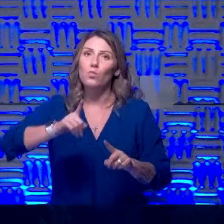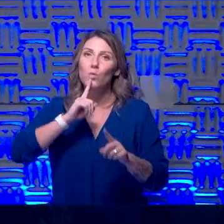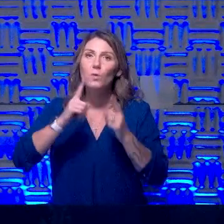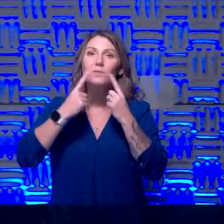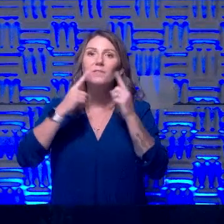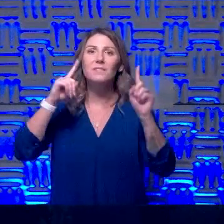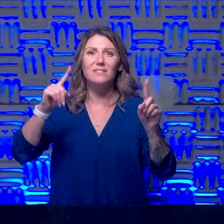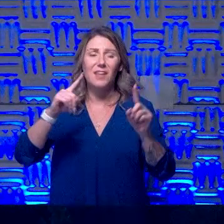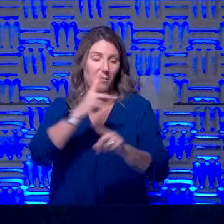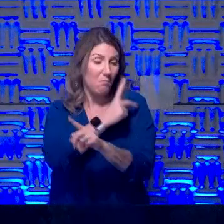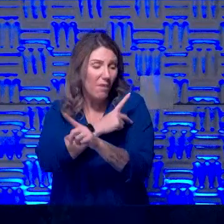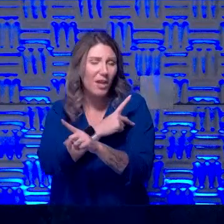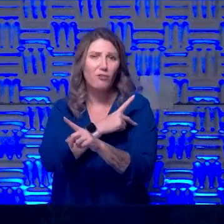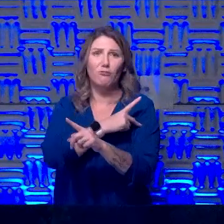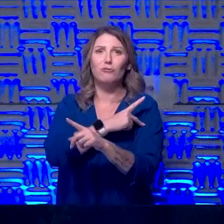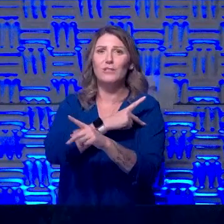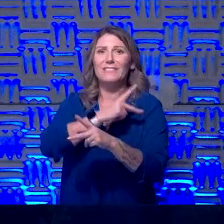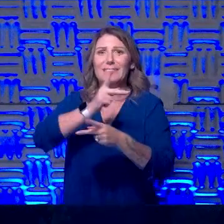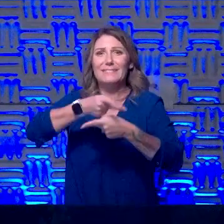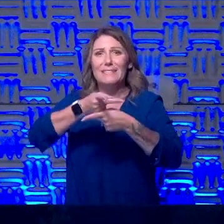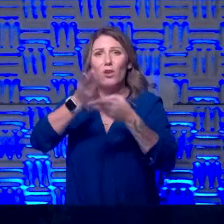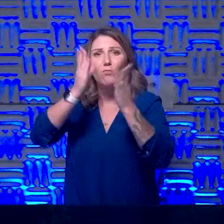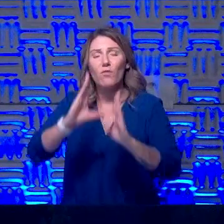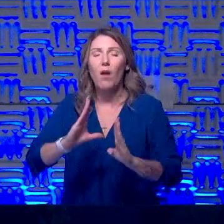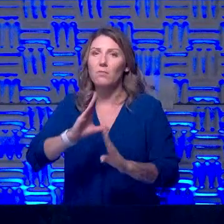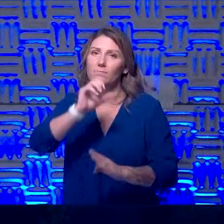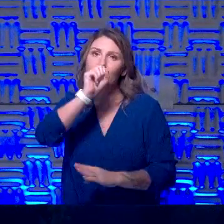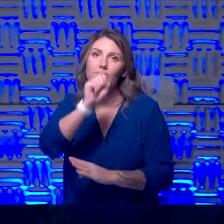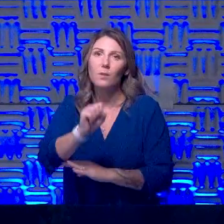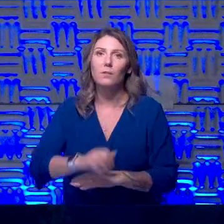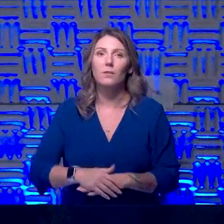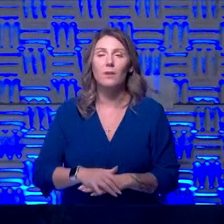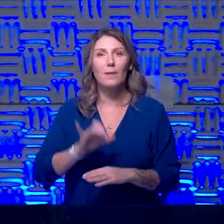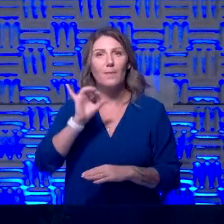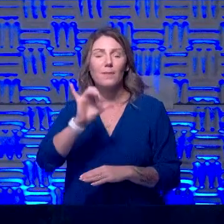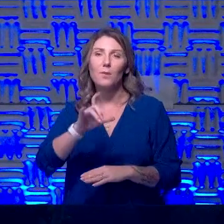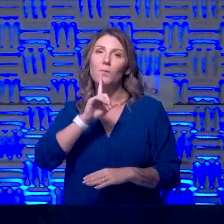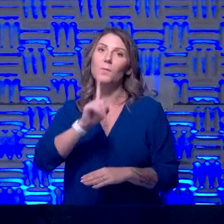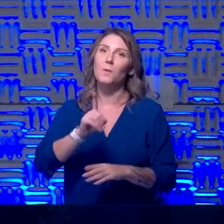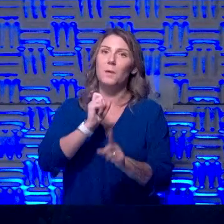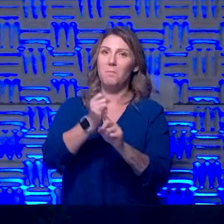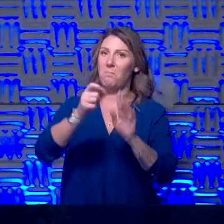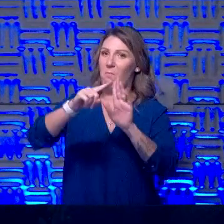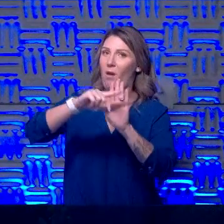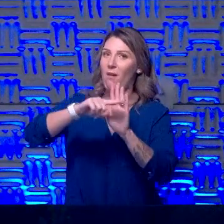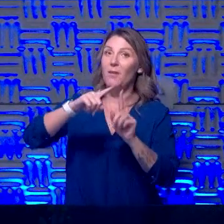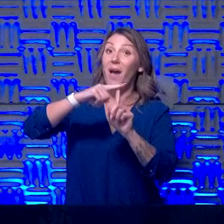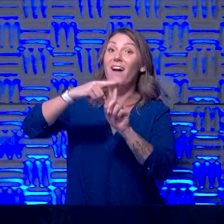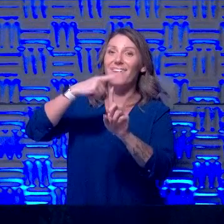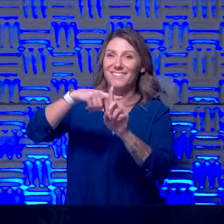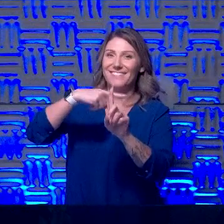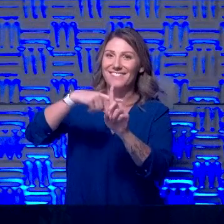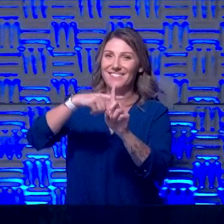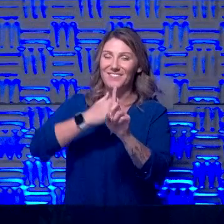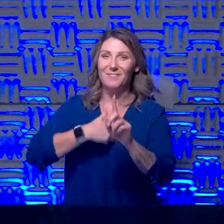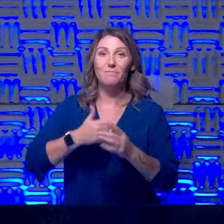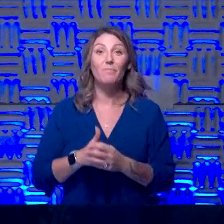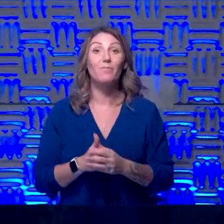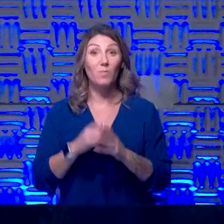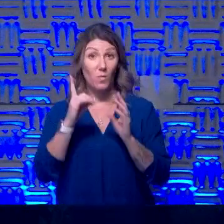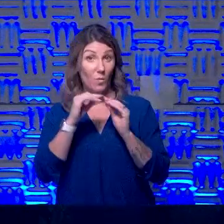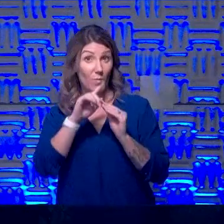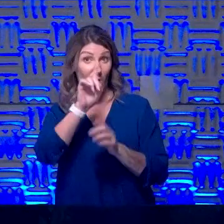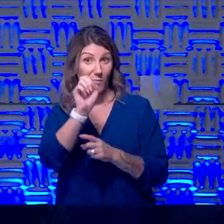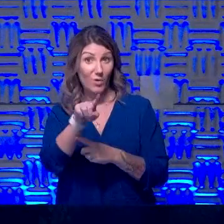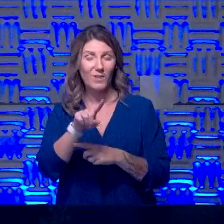Patients love it, caregivers love it. So I think that's a game changer. Yeah, so absolutely. Time for one